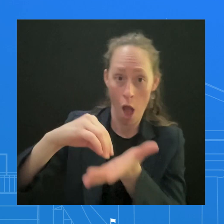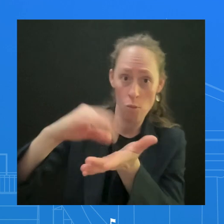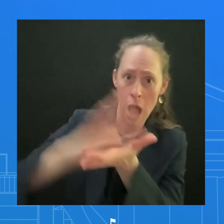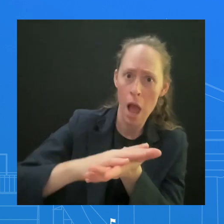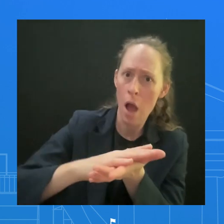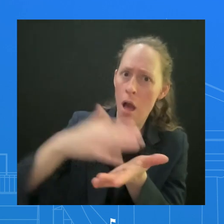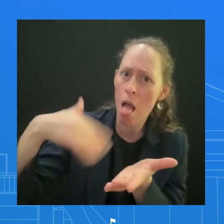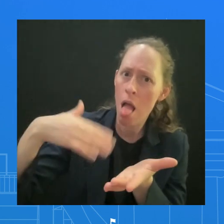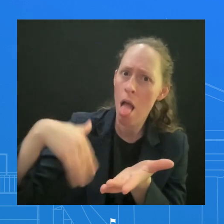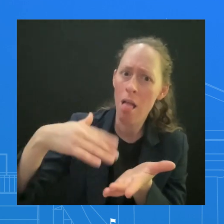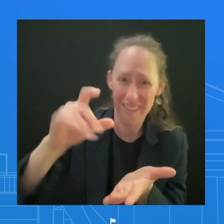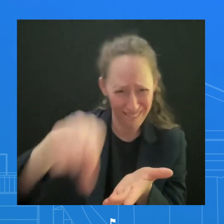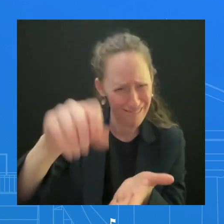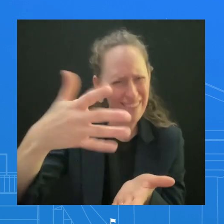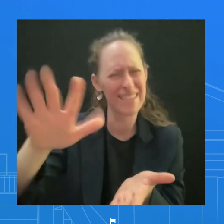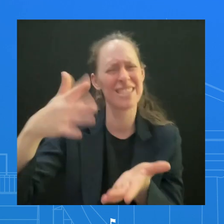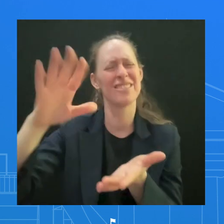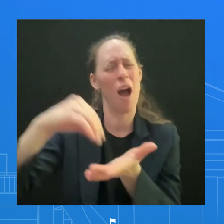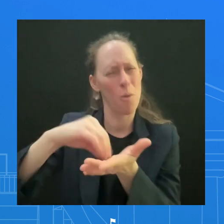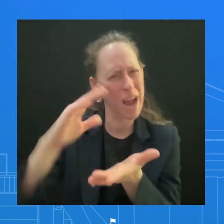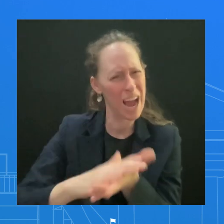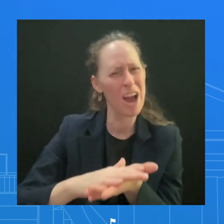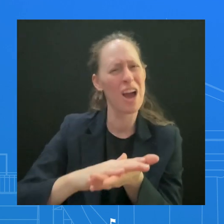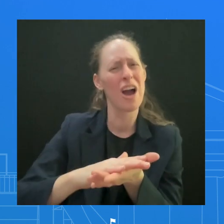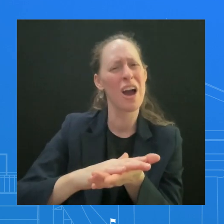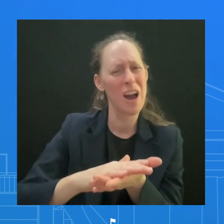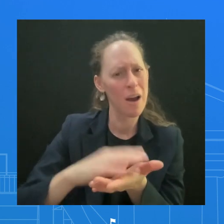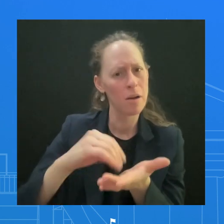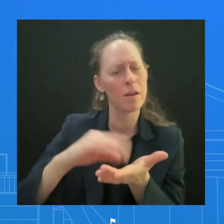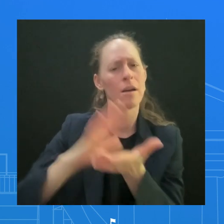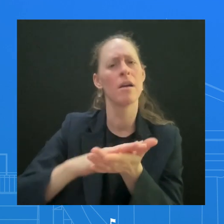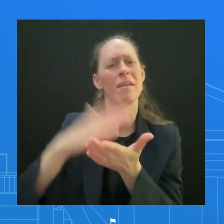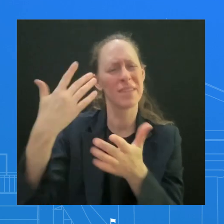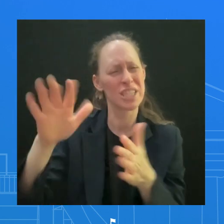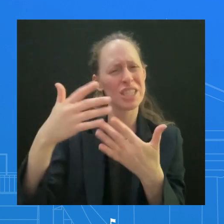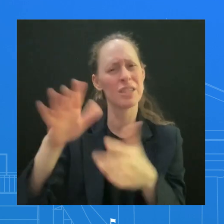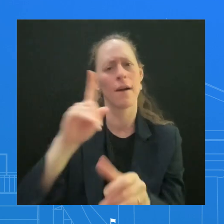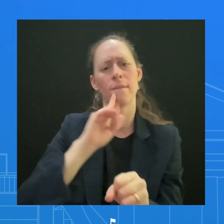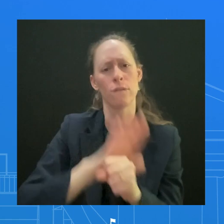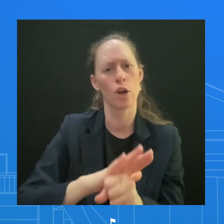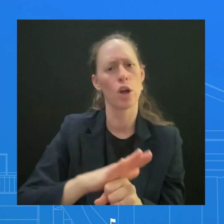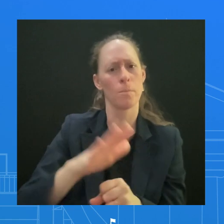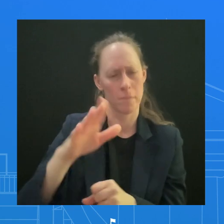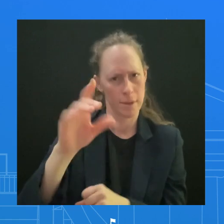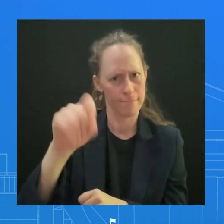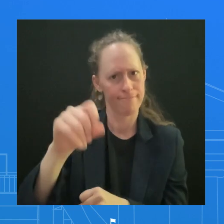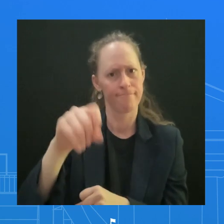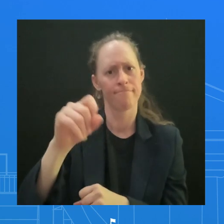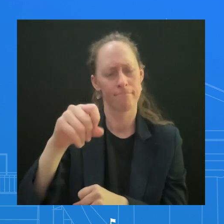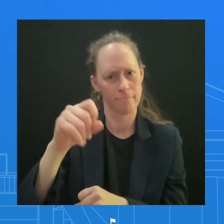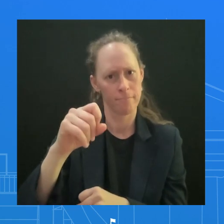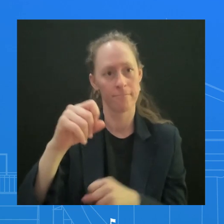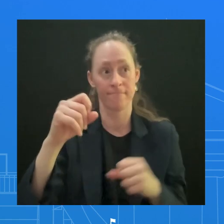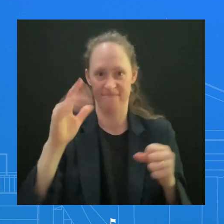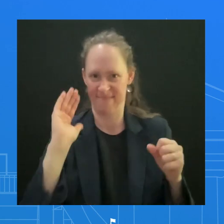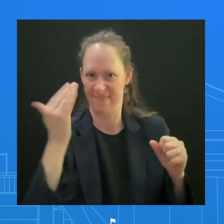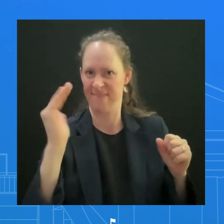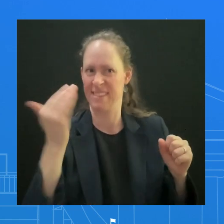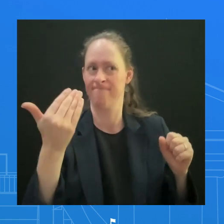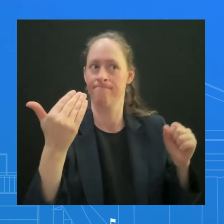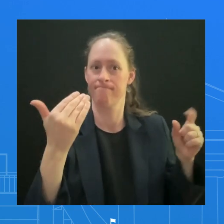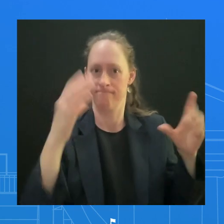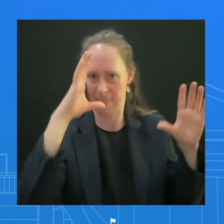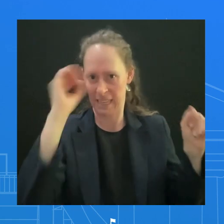had talked about it before, on the record, that was a possibility. Yeah. Thank you, Karine. Hi,